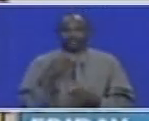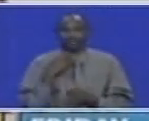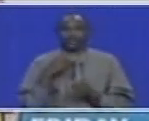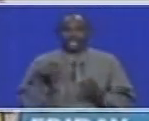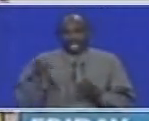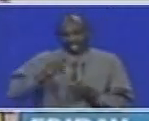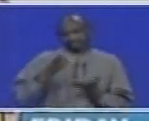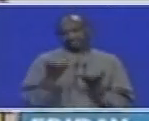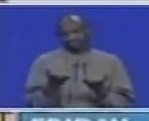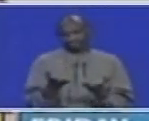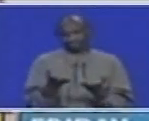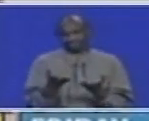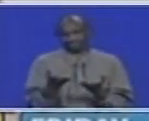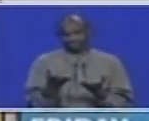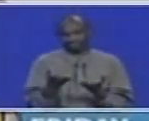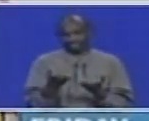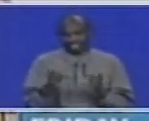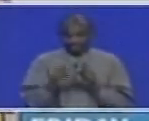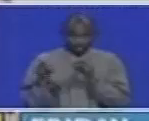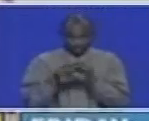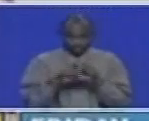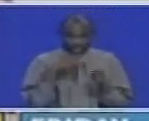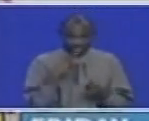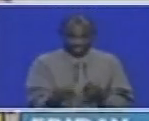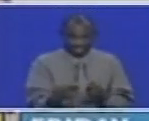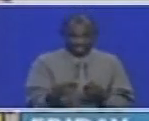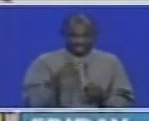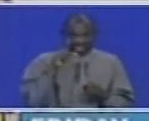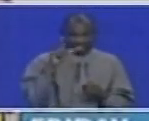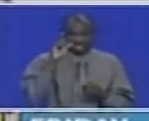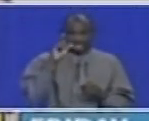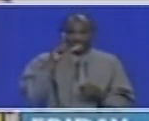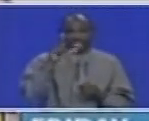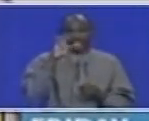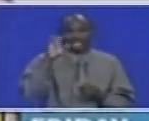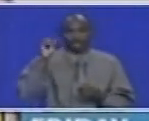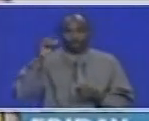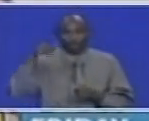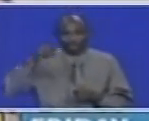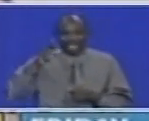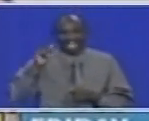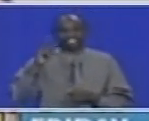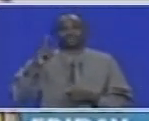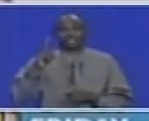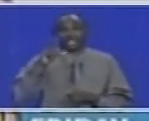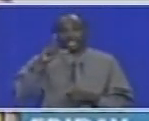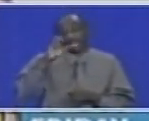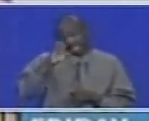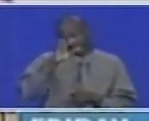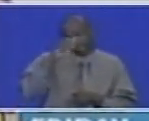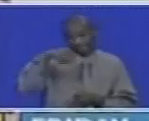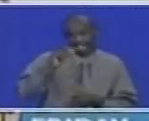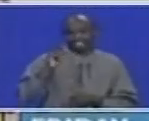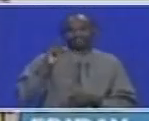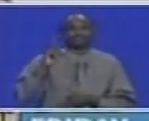jeopardy, jeopardize, and we also say leopard, not leopard, as we commonly mistake. Similarly,